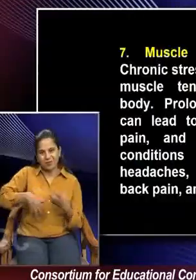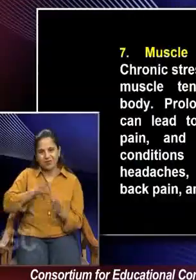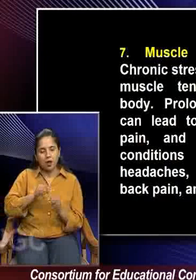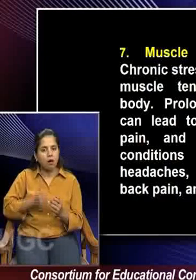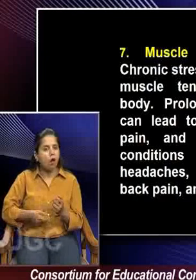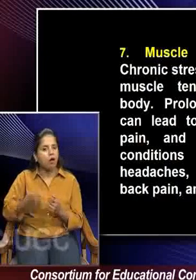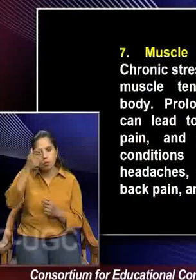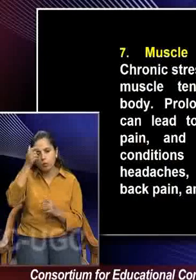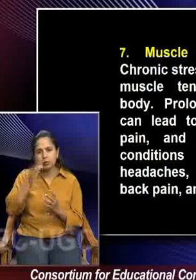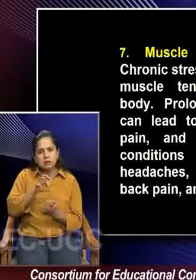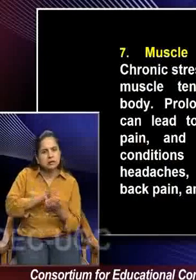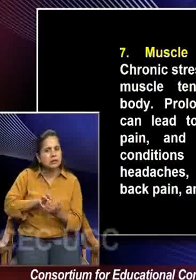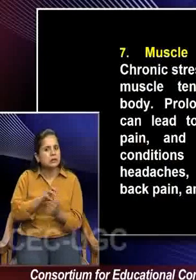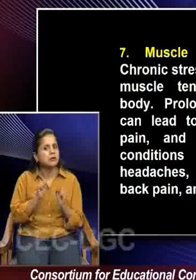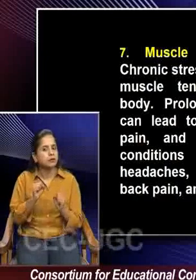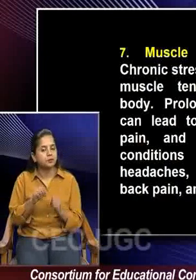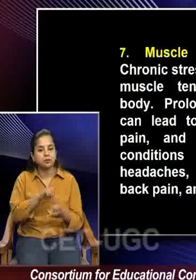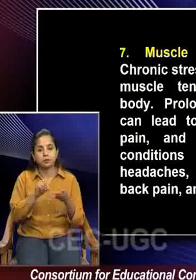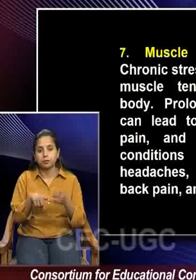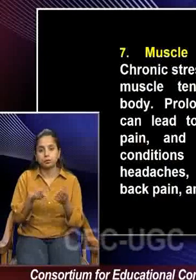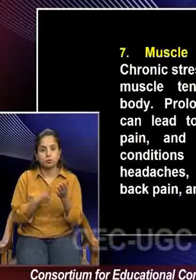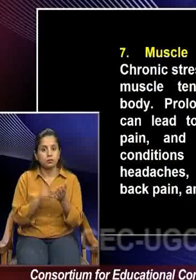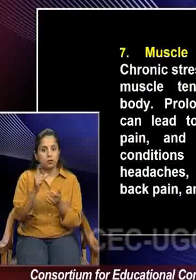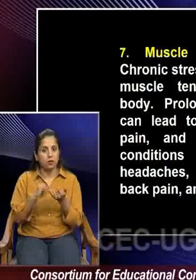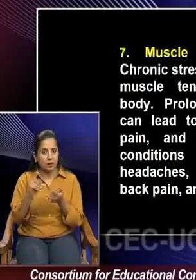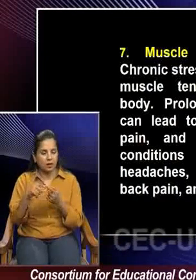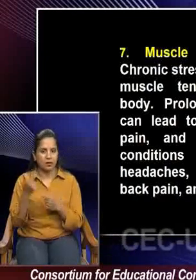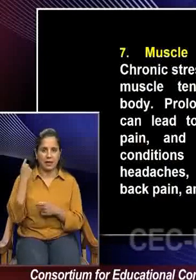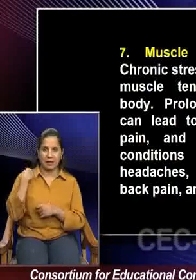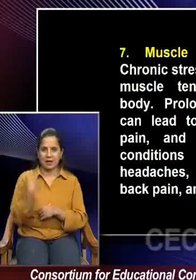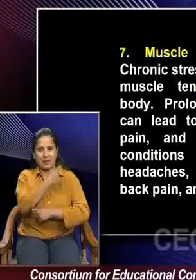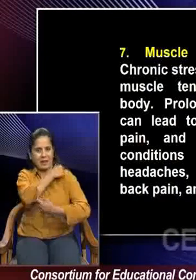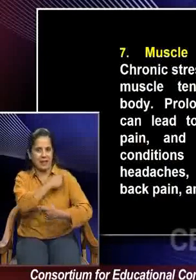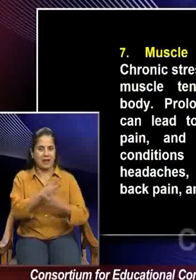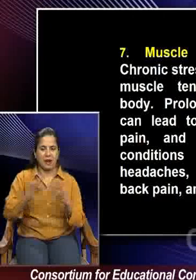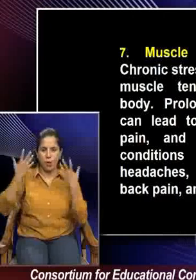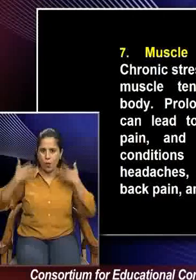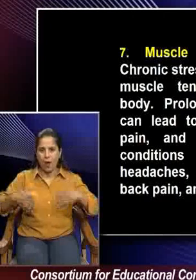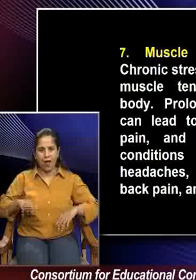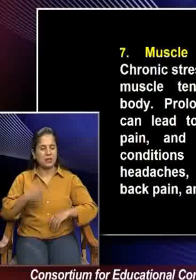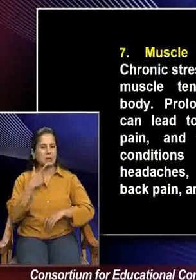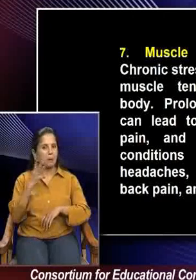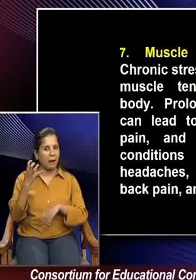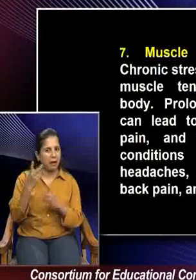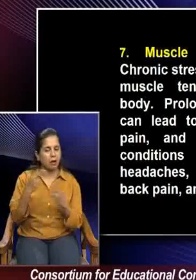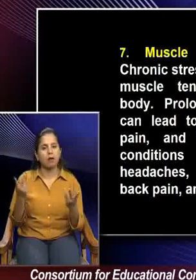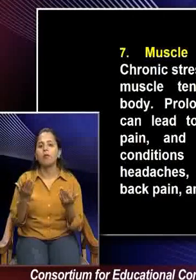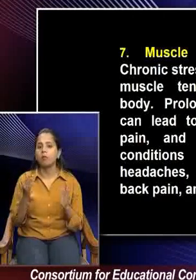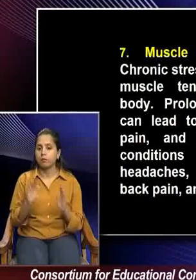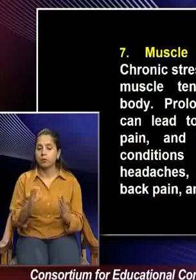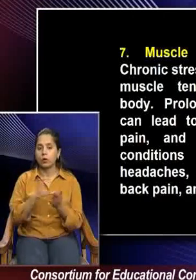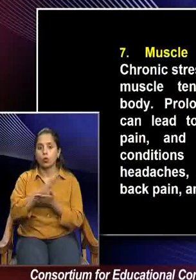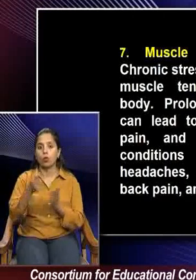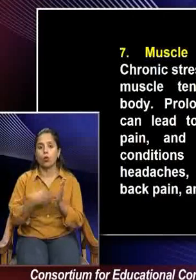is a muscle tension and pain. Chronic stress can cause